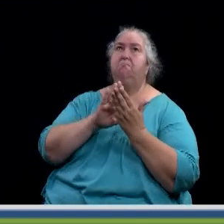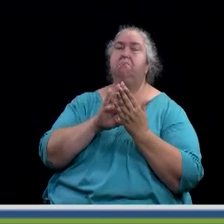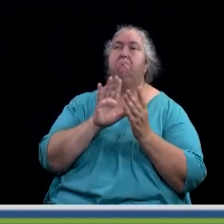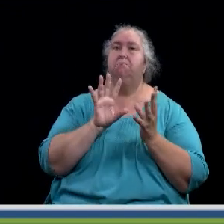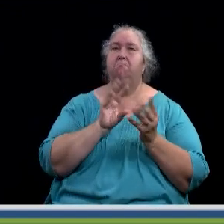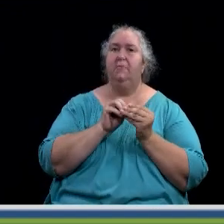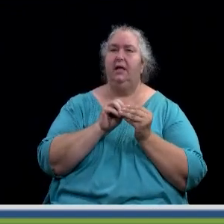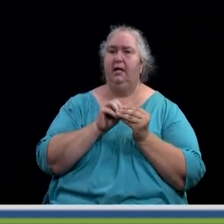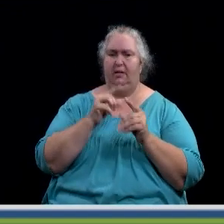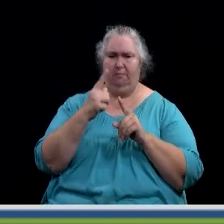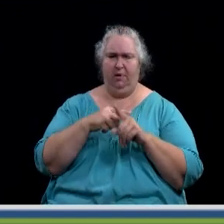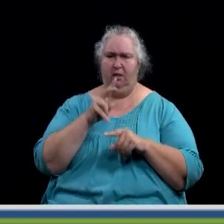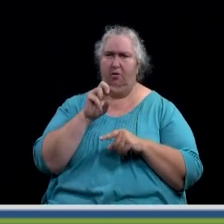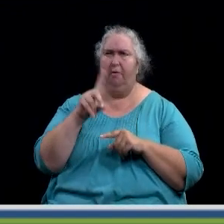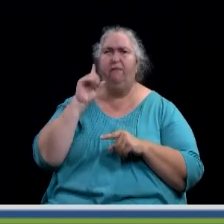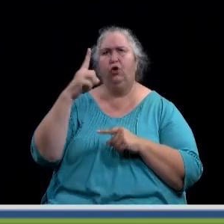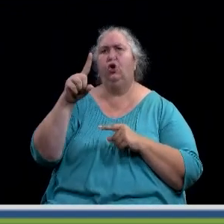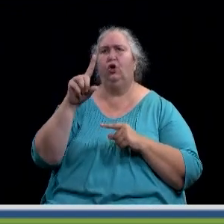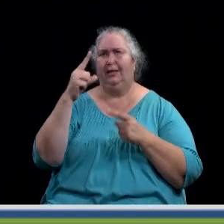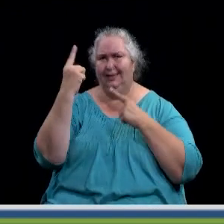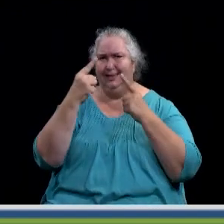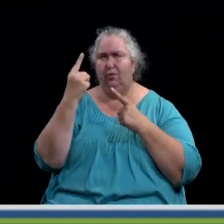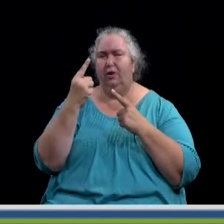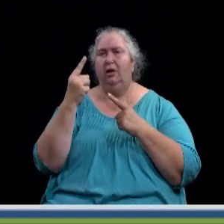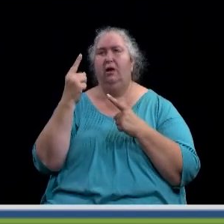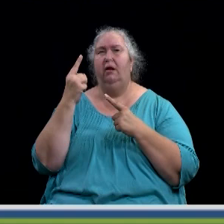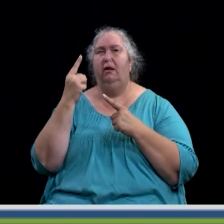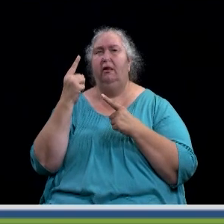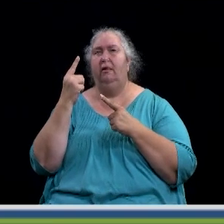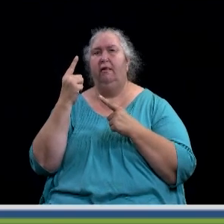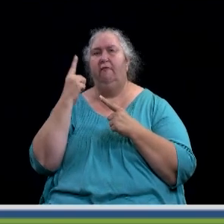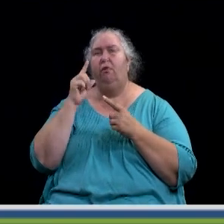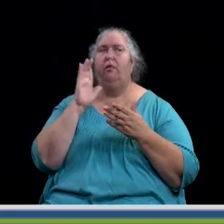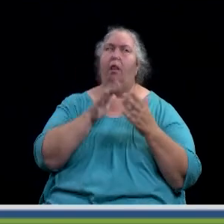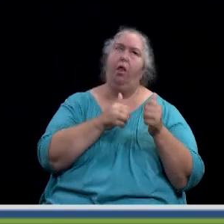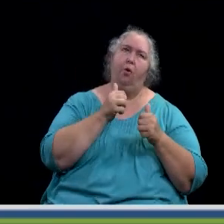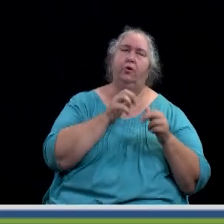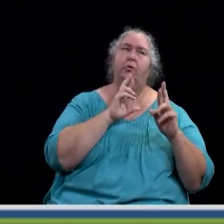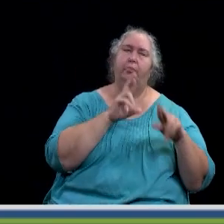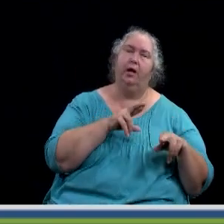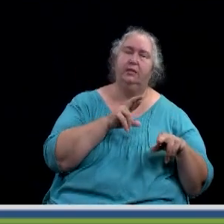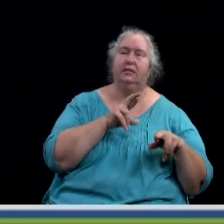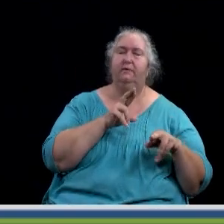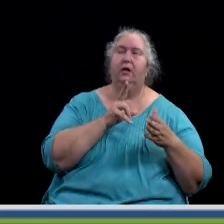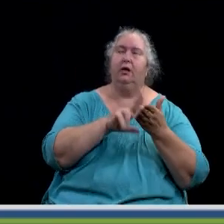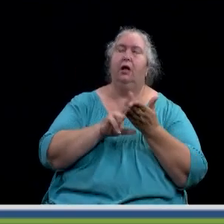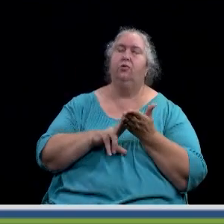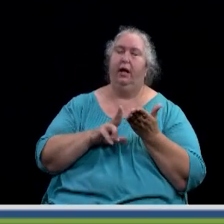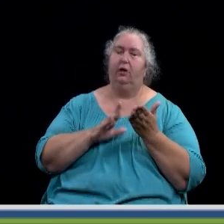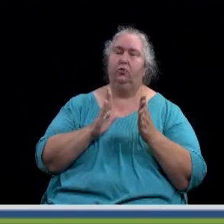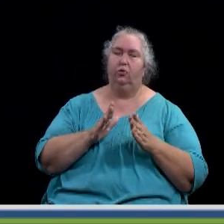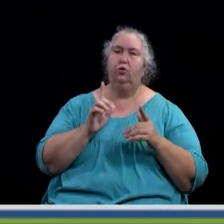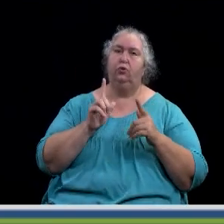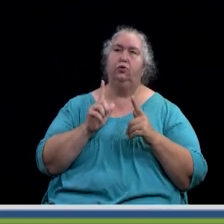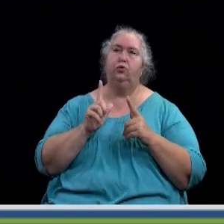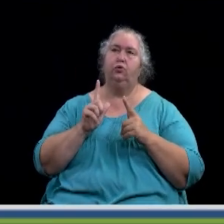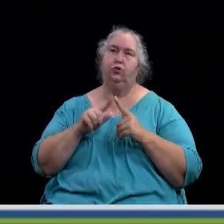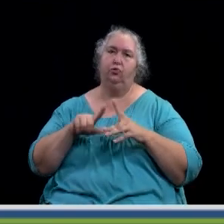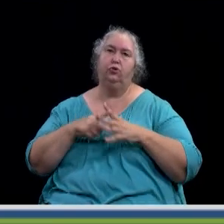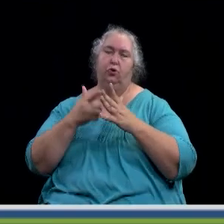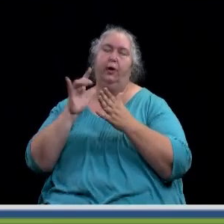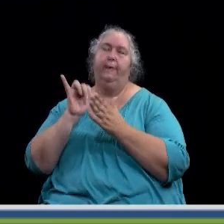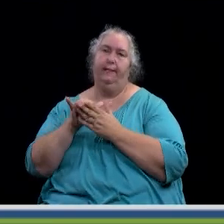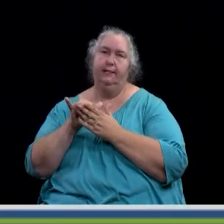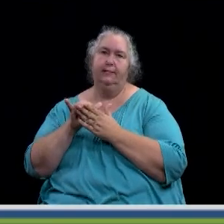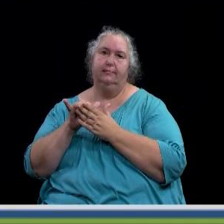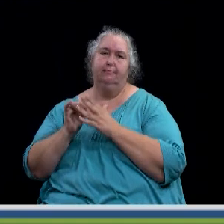lowest responsive contractor to commence with both projects. The return for moving all these projects forward is the City of Waco